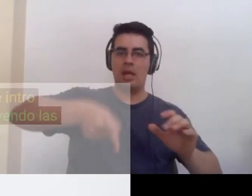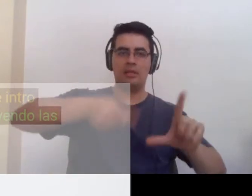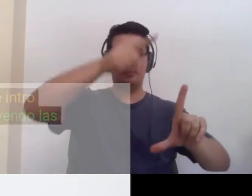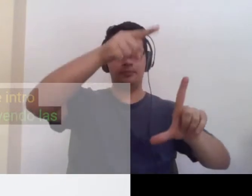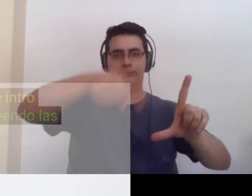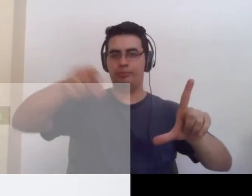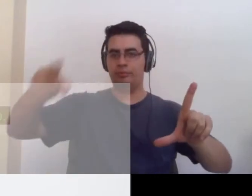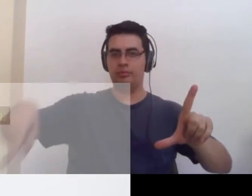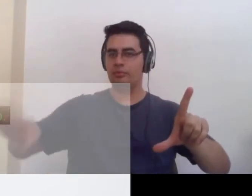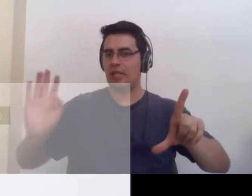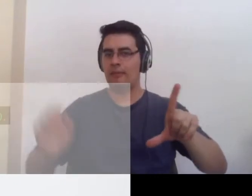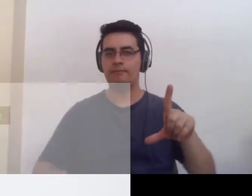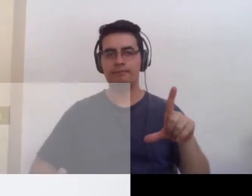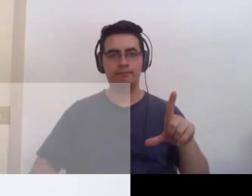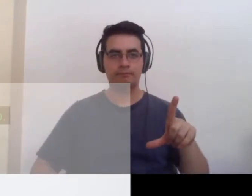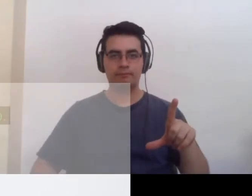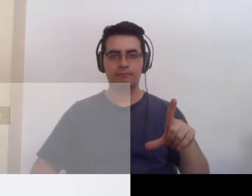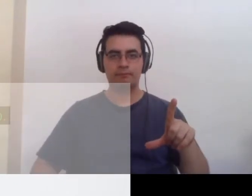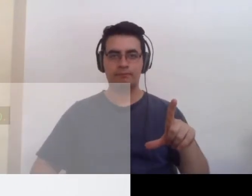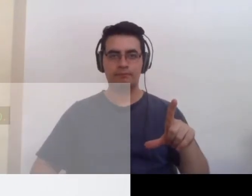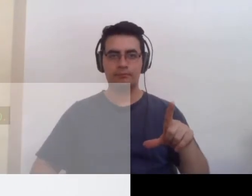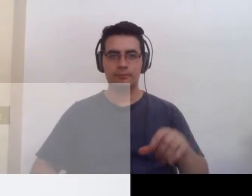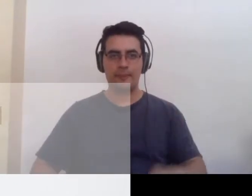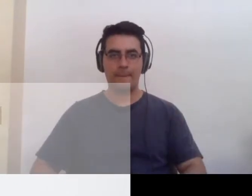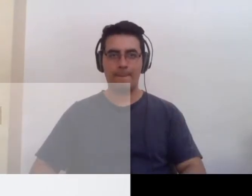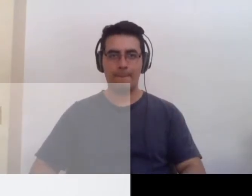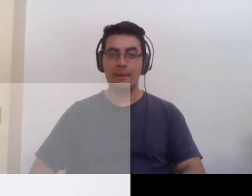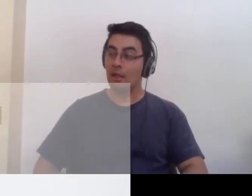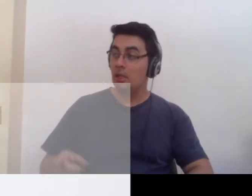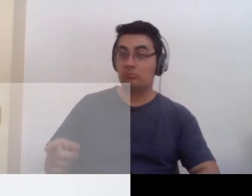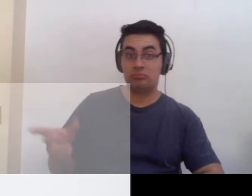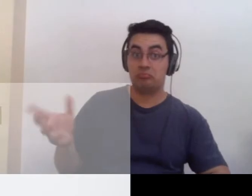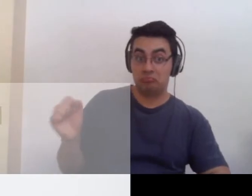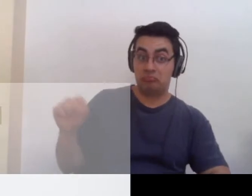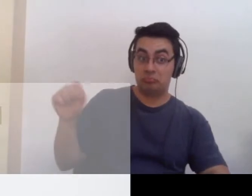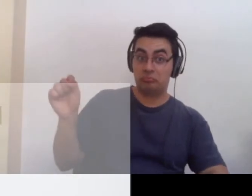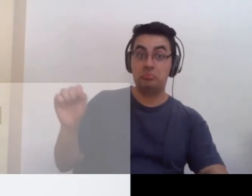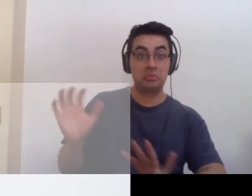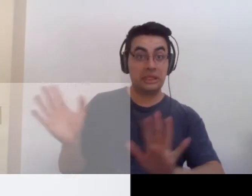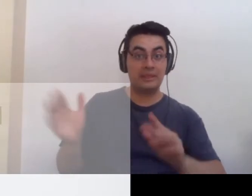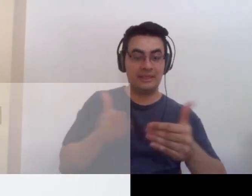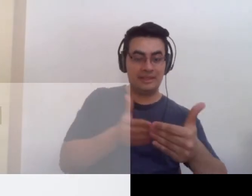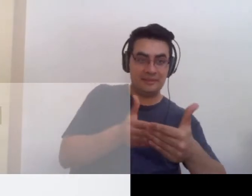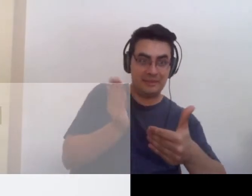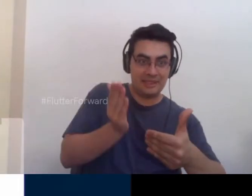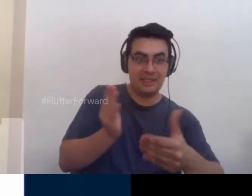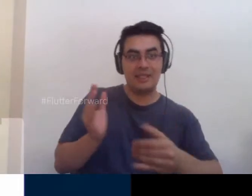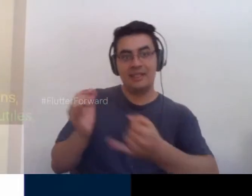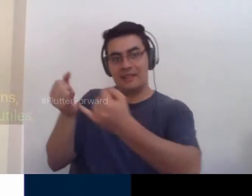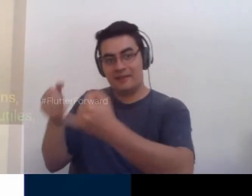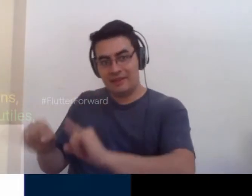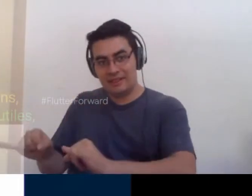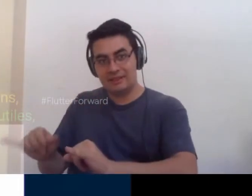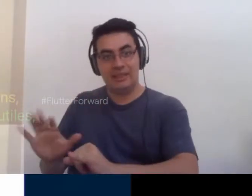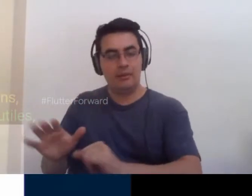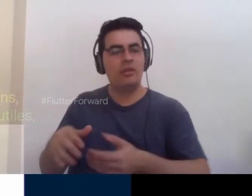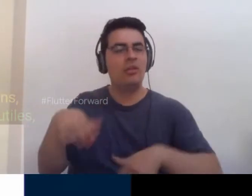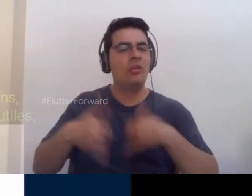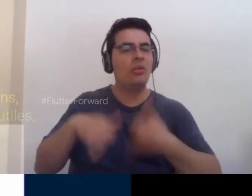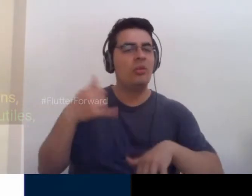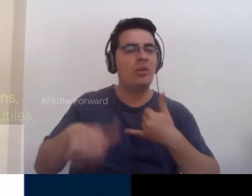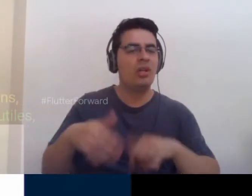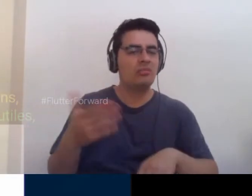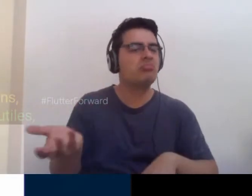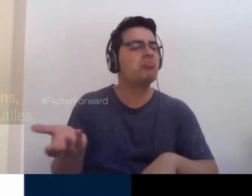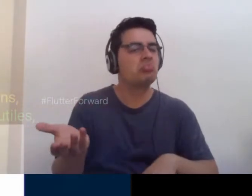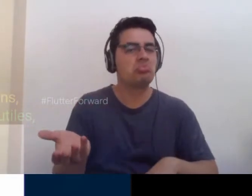the intro and outro pages of our game. Now let's start getting into the game itself. We've already dabbled with